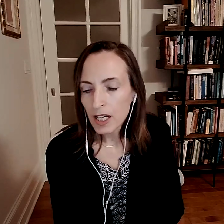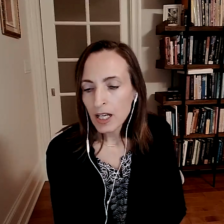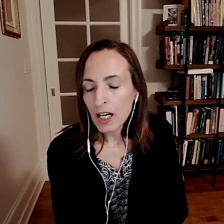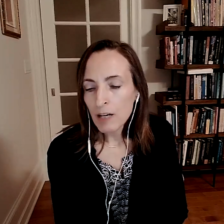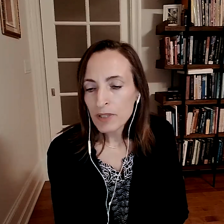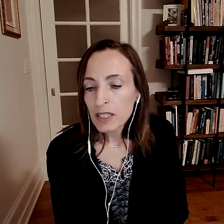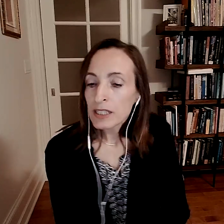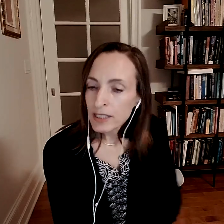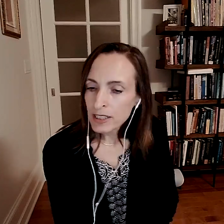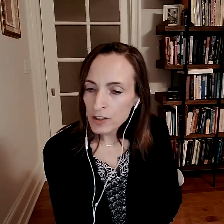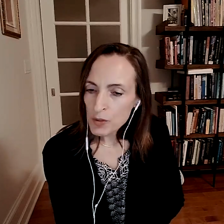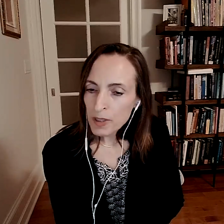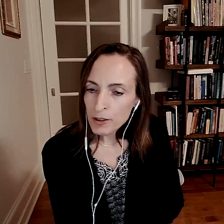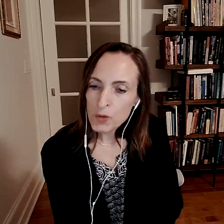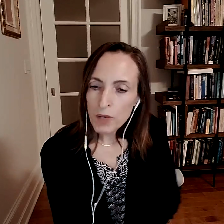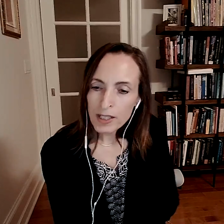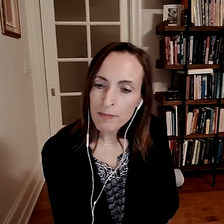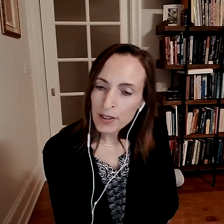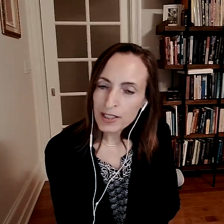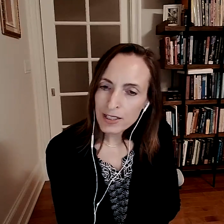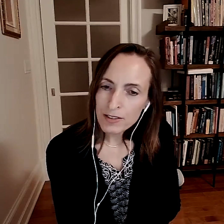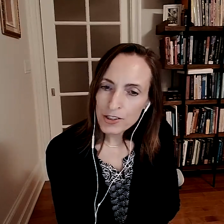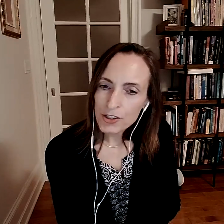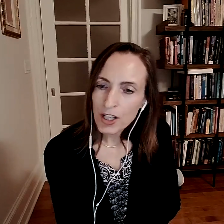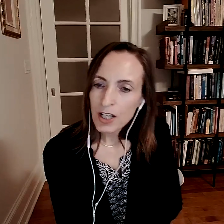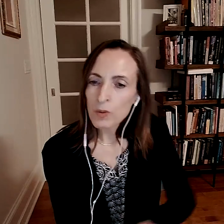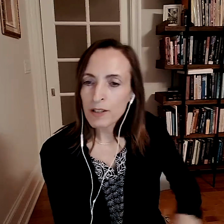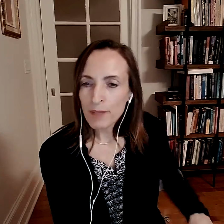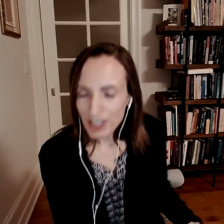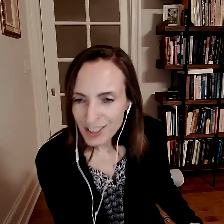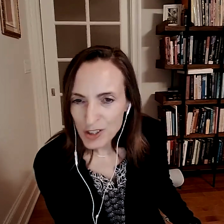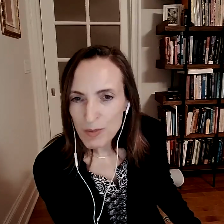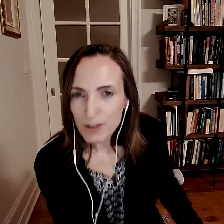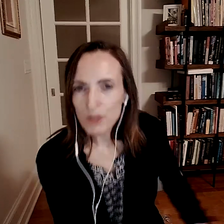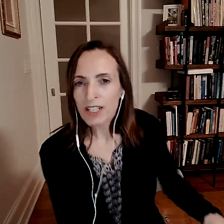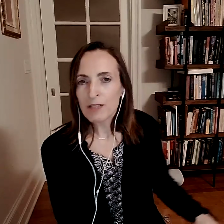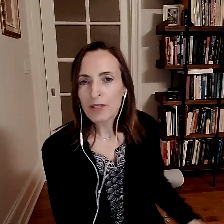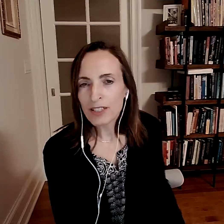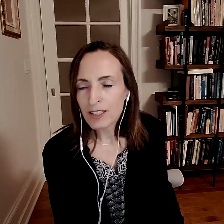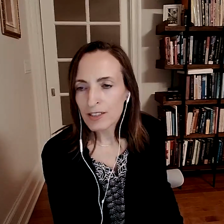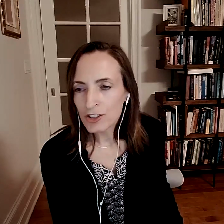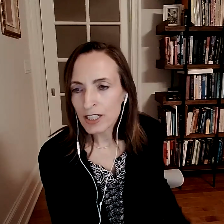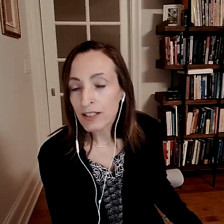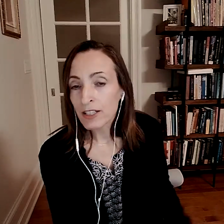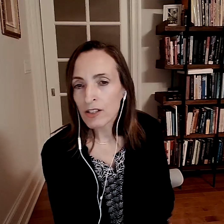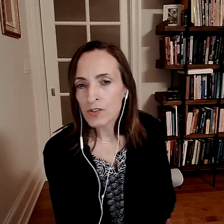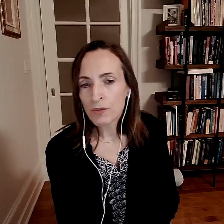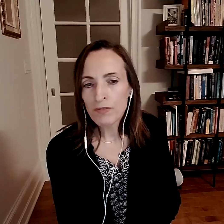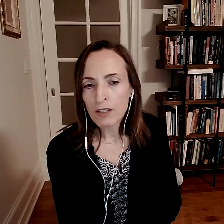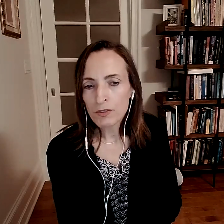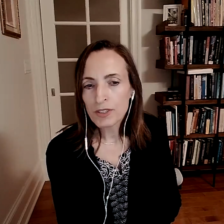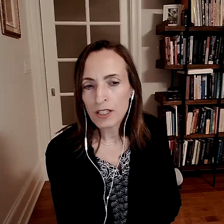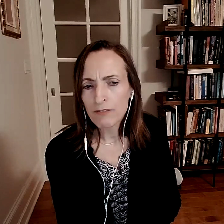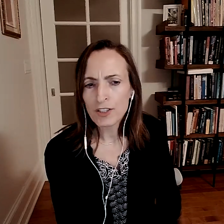compared Indian English speakers rating American English with American English speakers rating American English. And there also